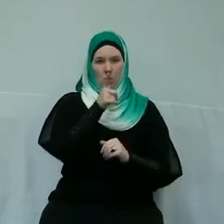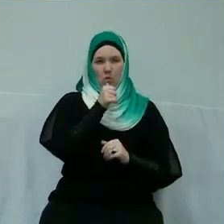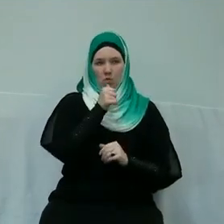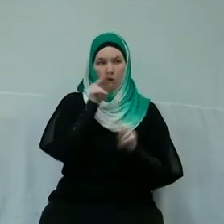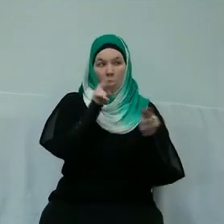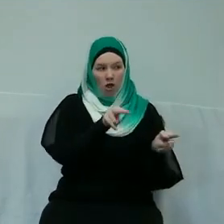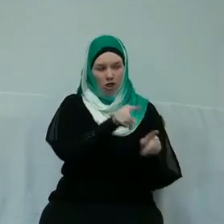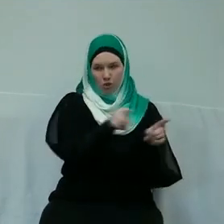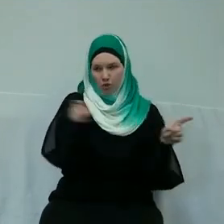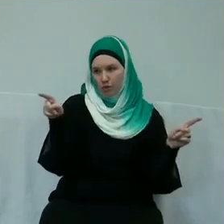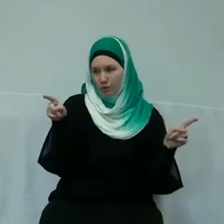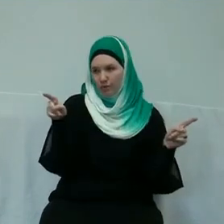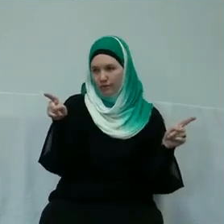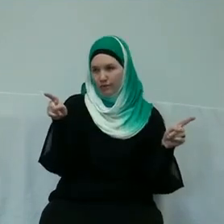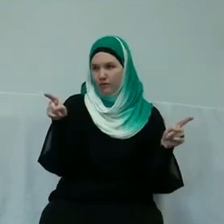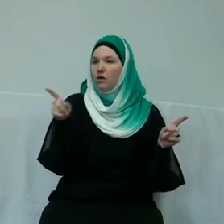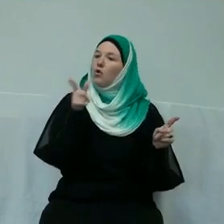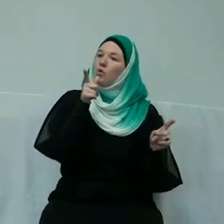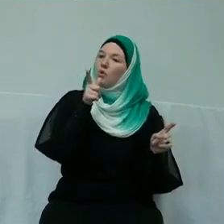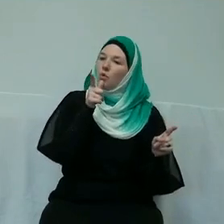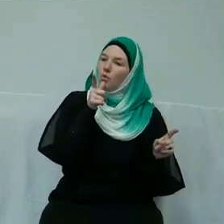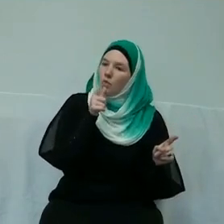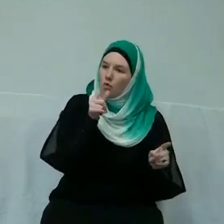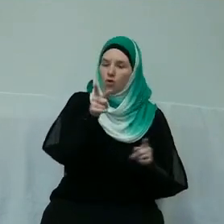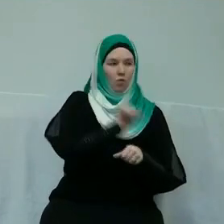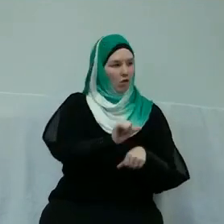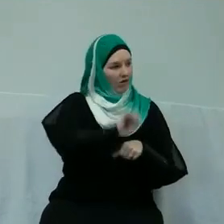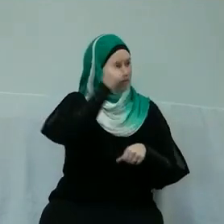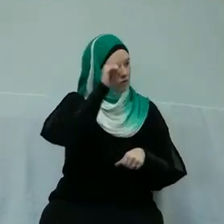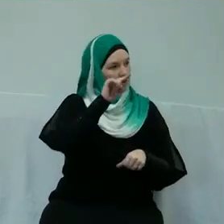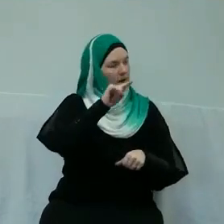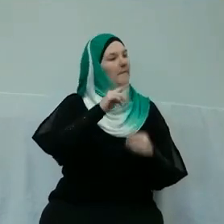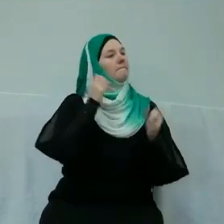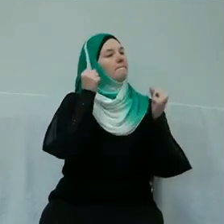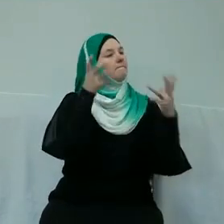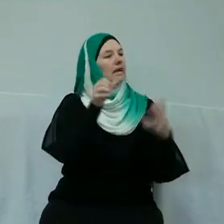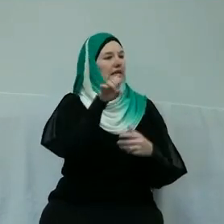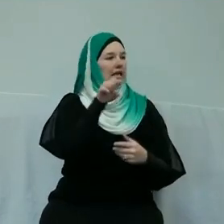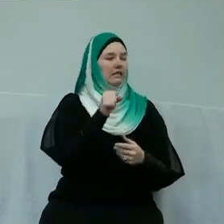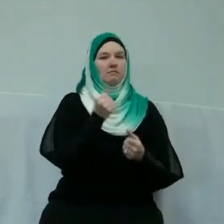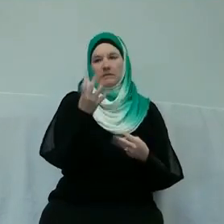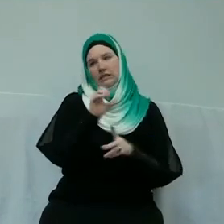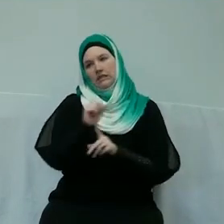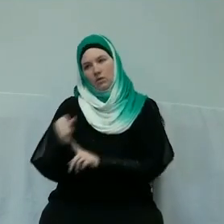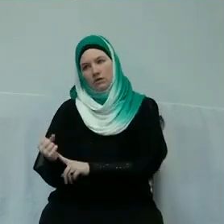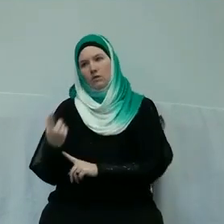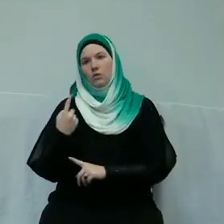you? Whom are you working for? Because in many cases, unfortunately,